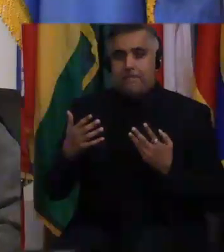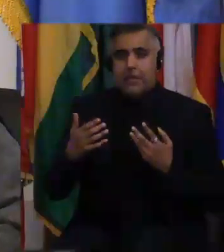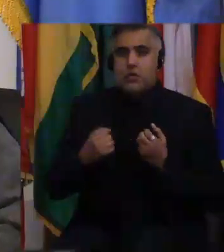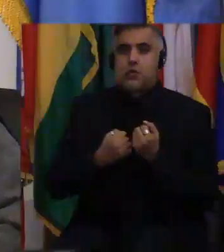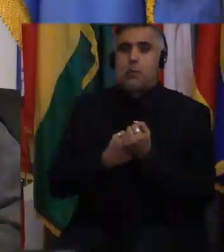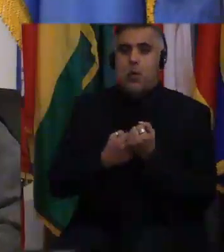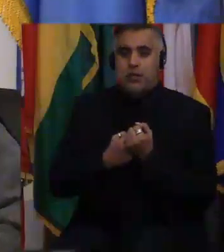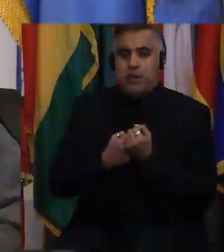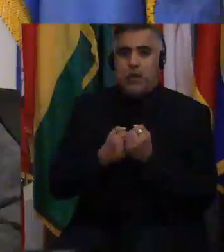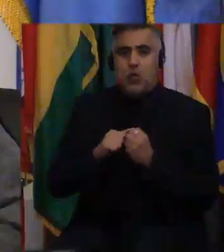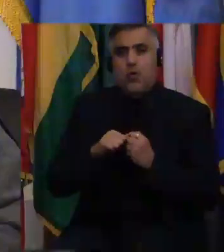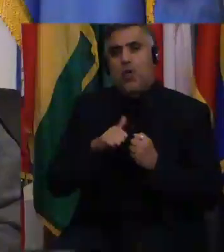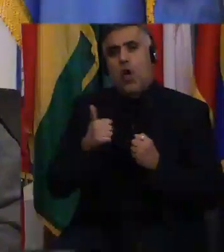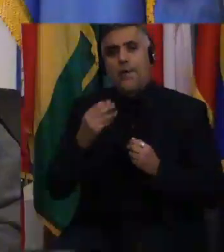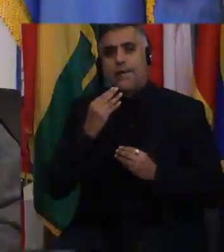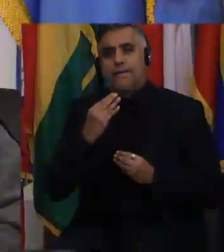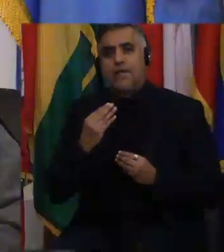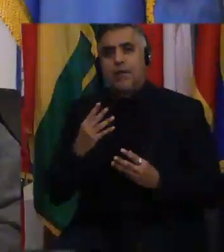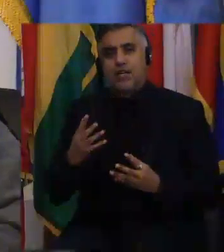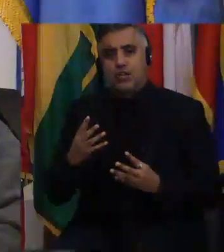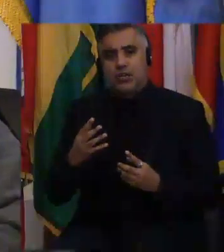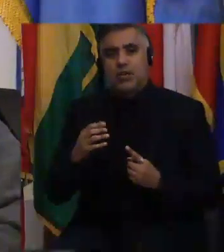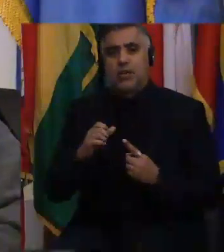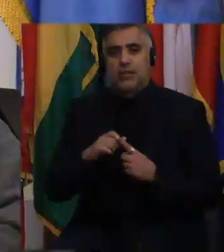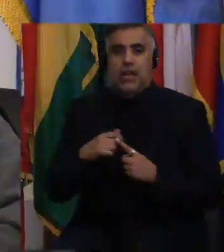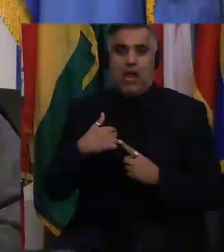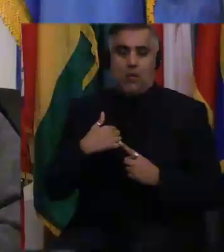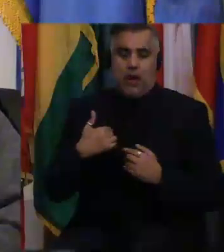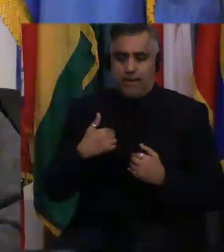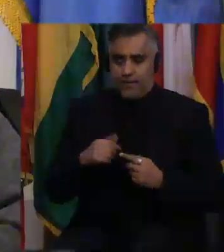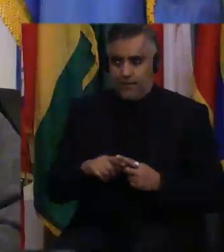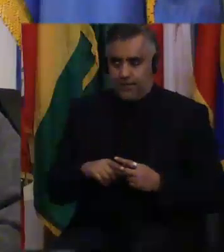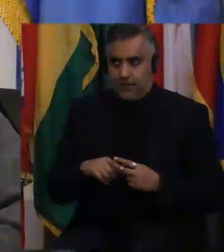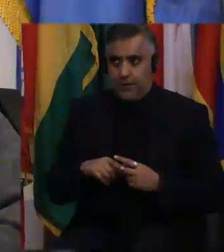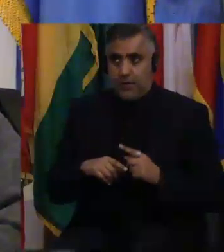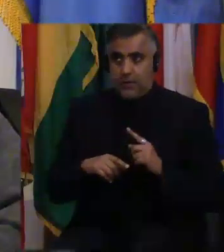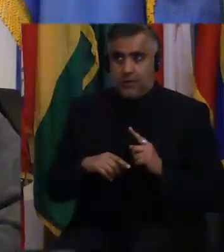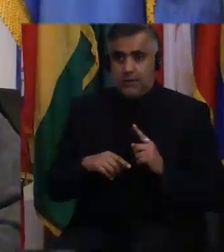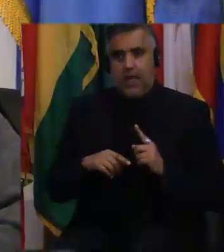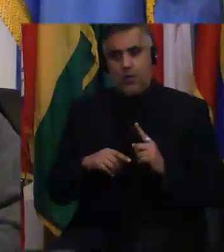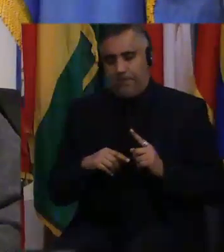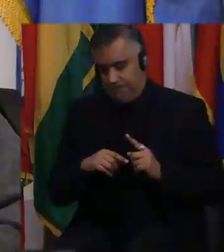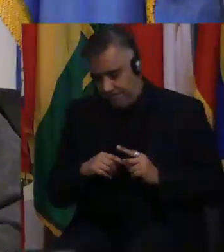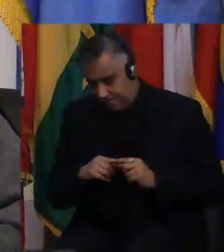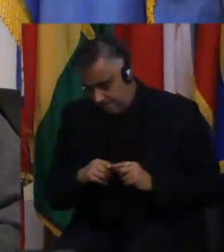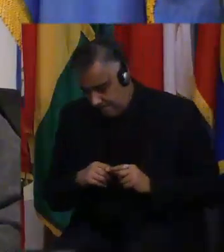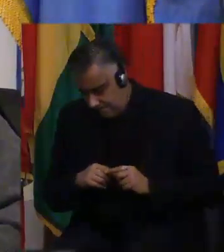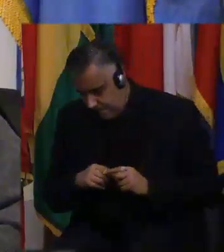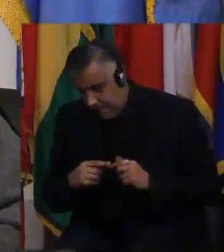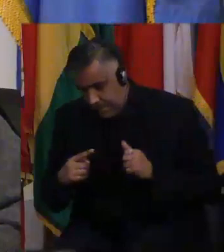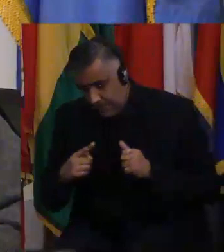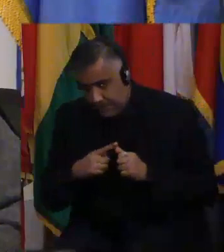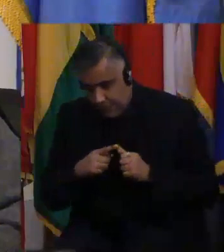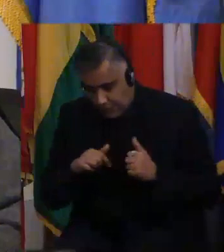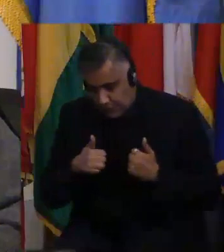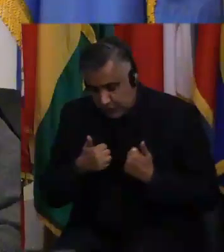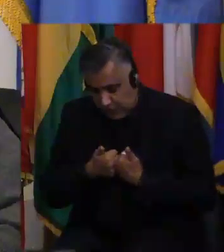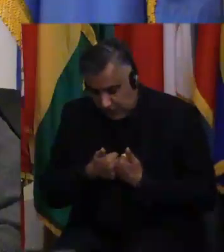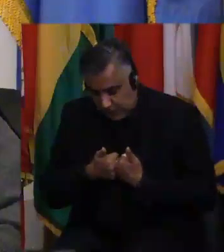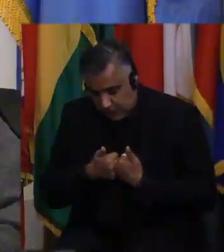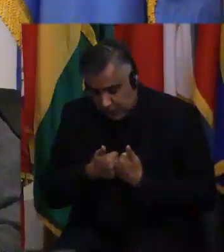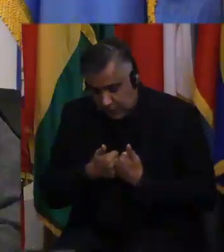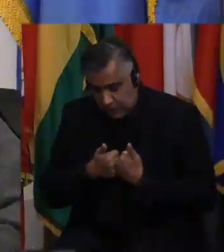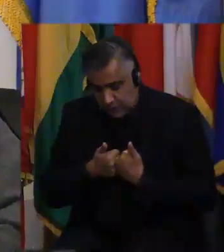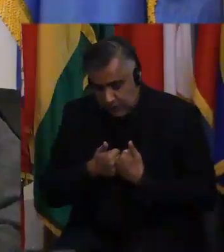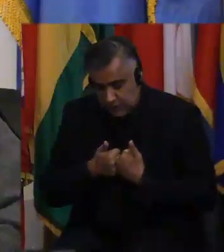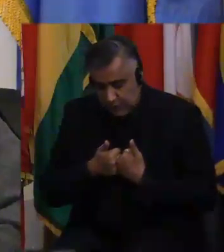support them with other information that I would have. Now, the first challenge, I would say, or